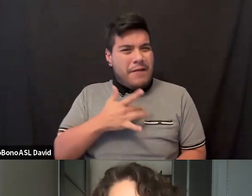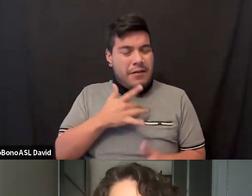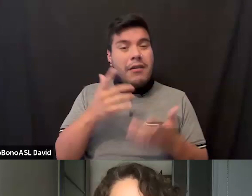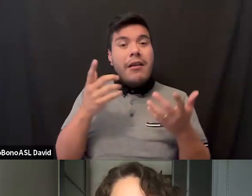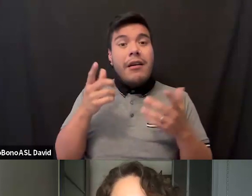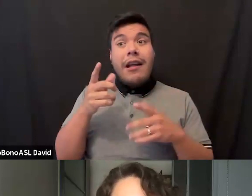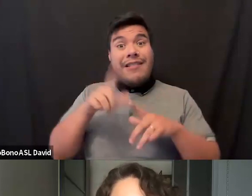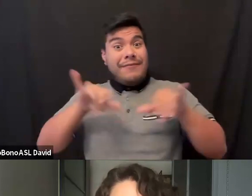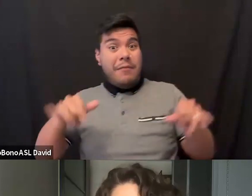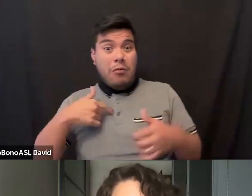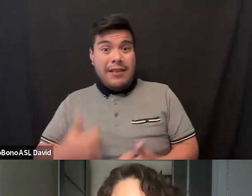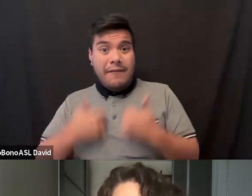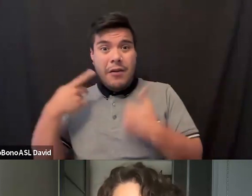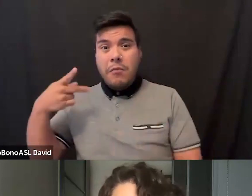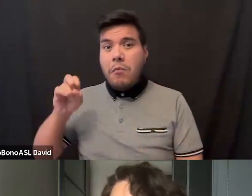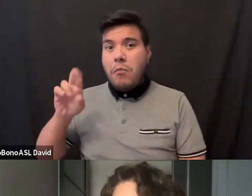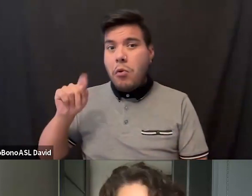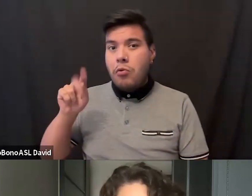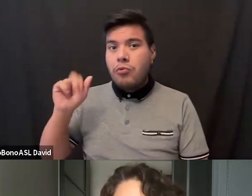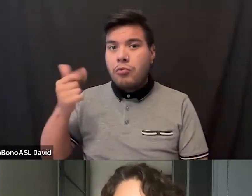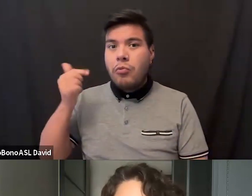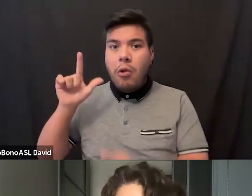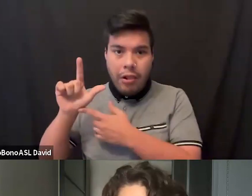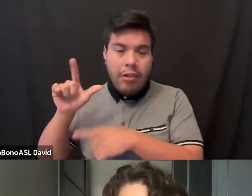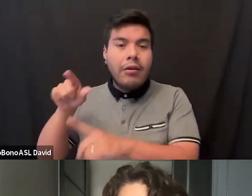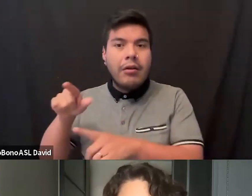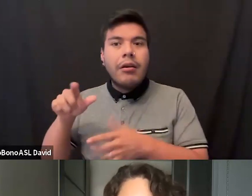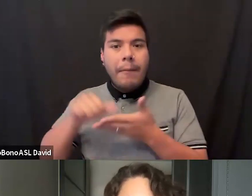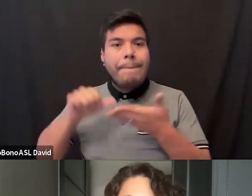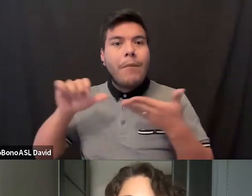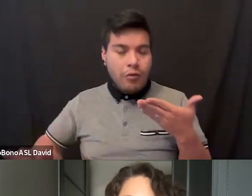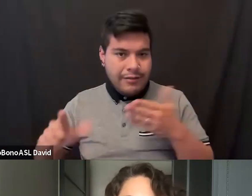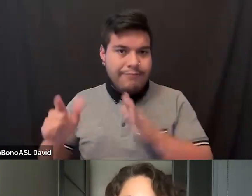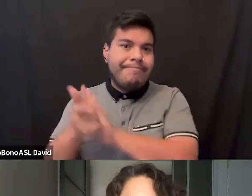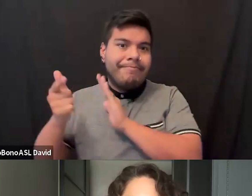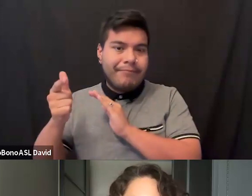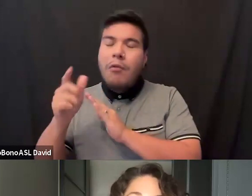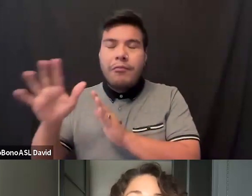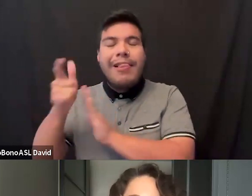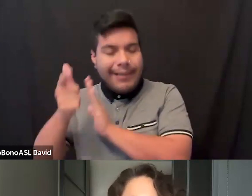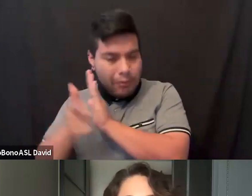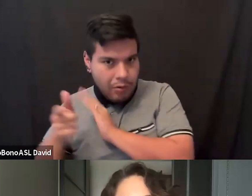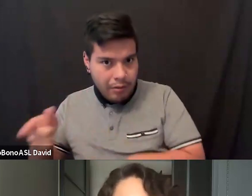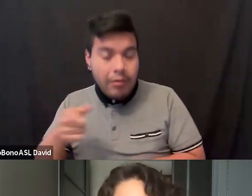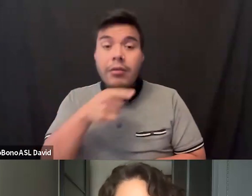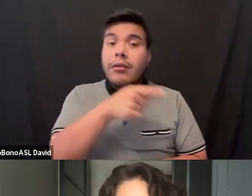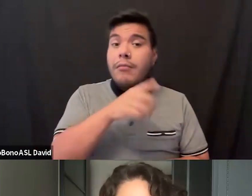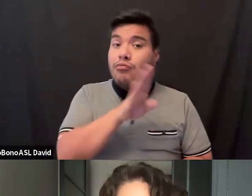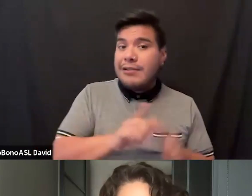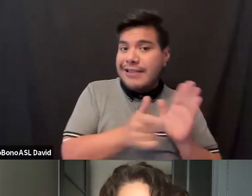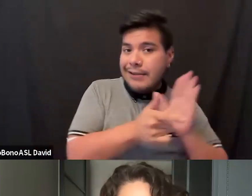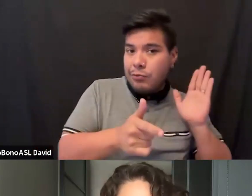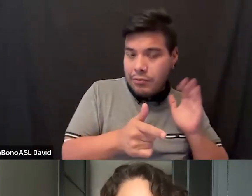in Portugal, whereas abortion is legal. In Brazil, abortion is illegal. And the doctors told me to